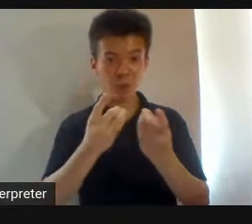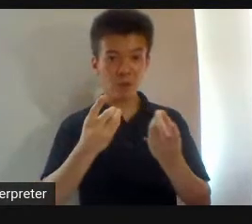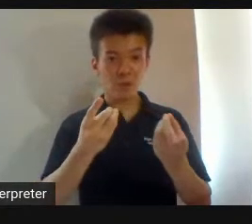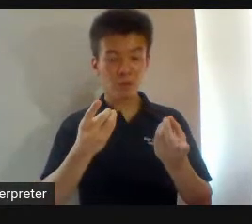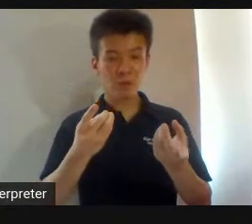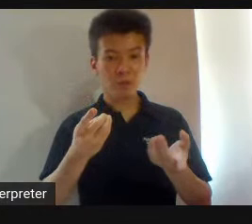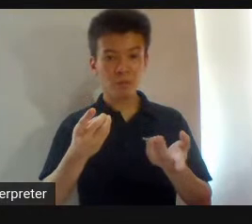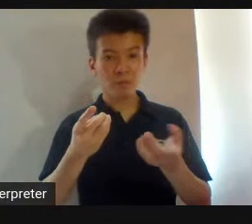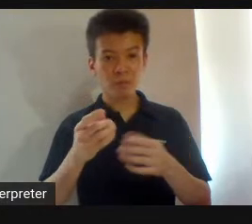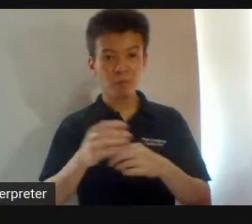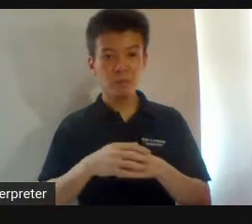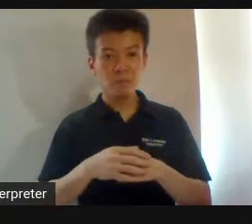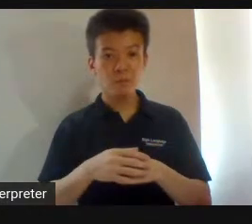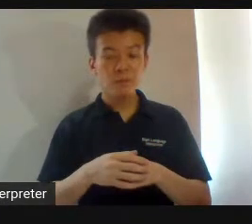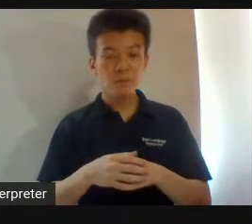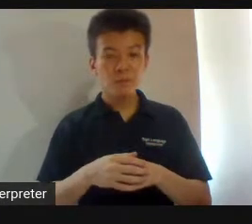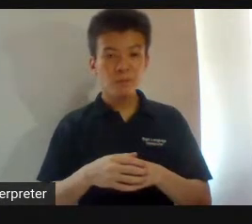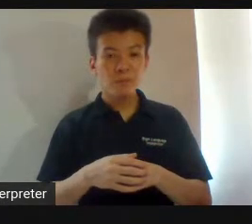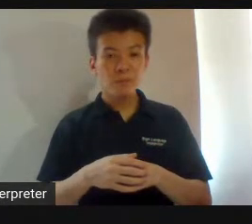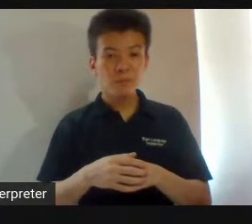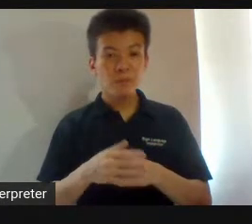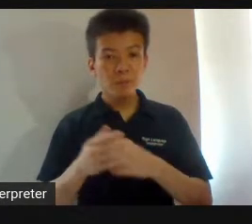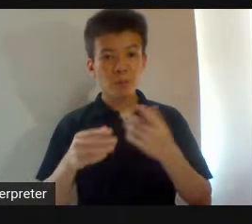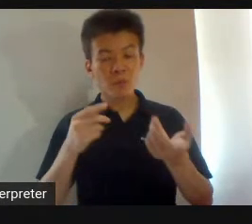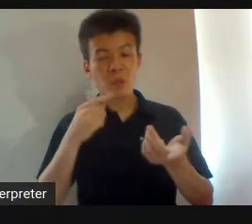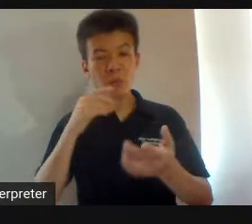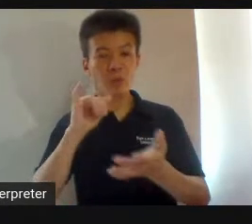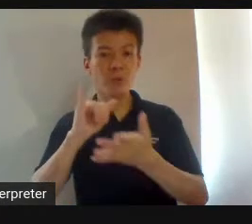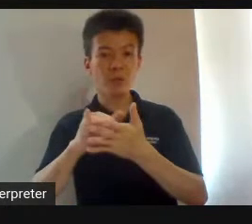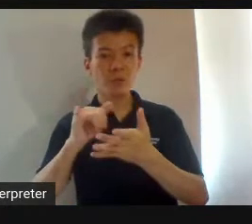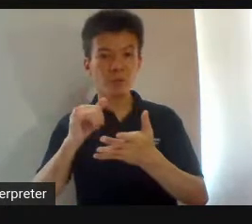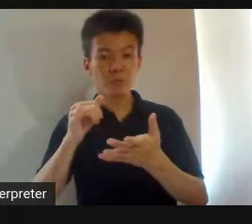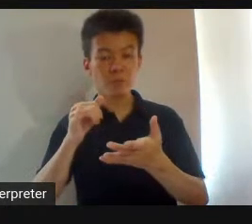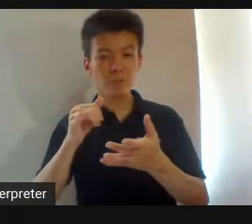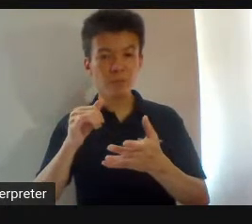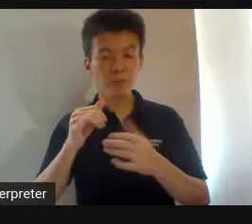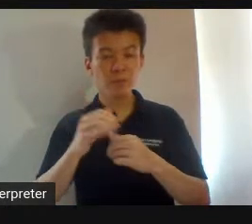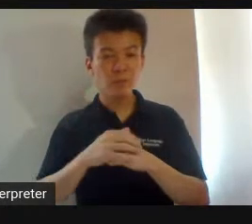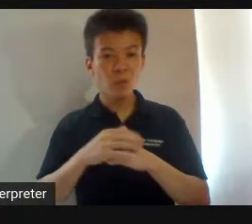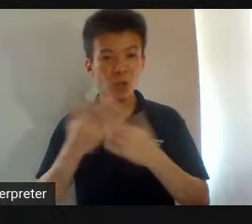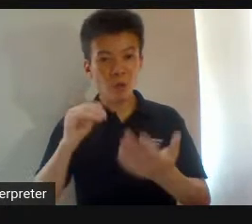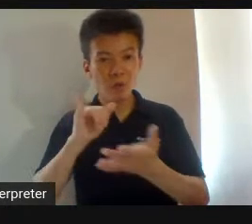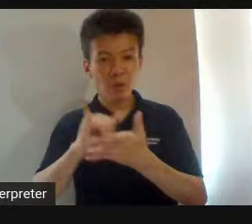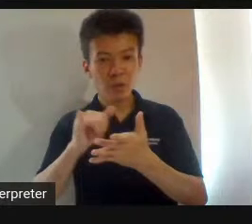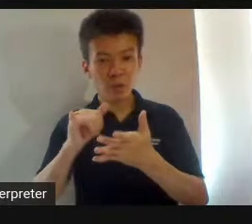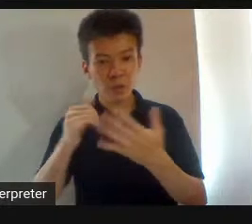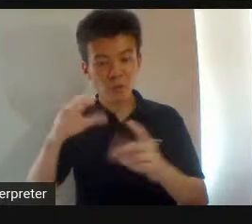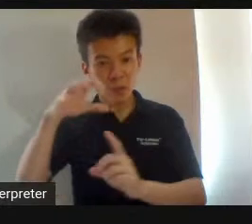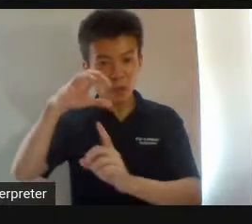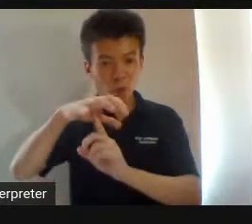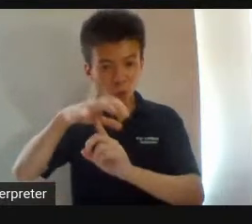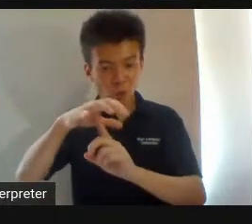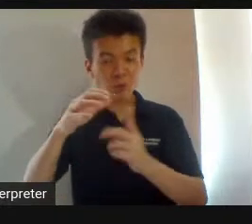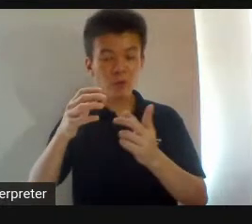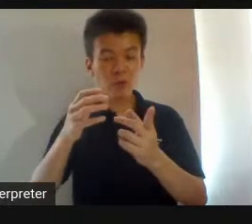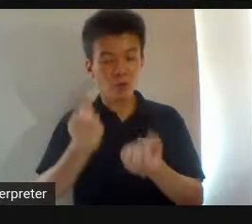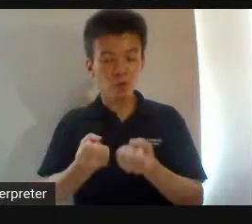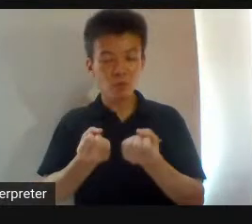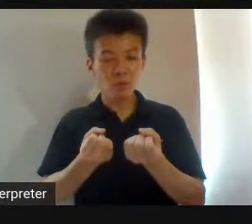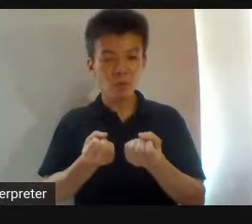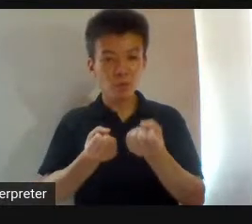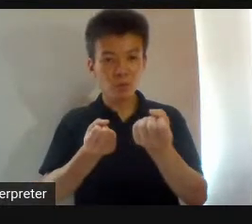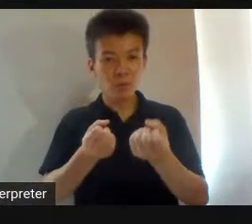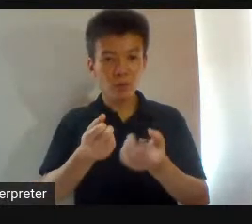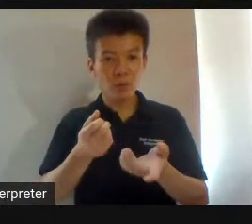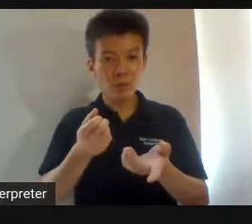so strongly about a particular a course. How is it that that course is being championed within the organization itself,